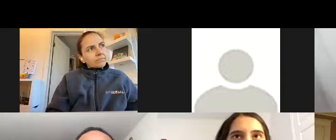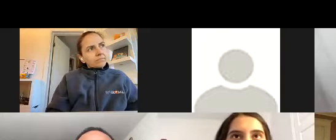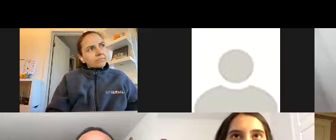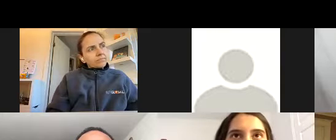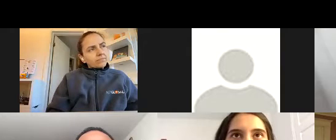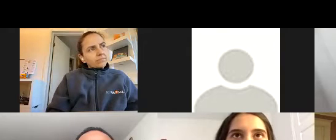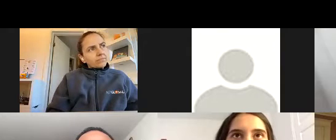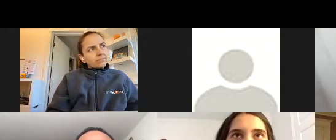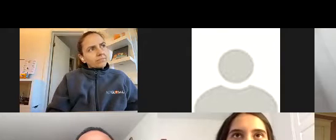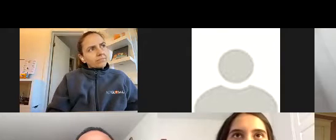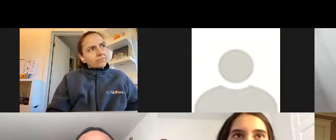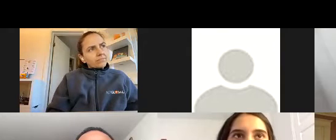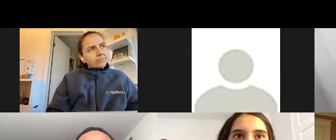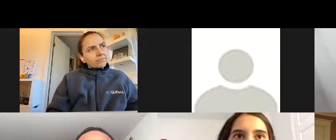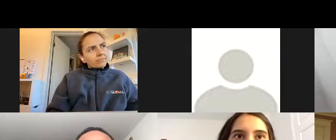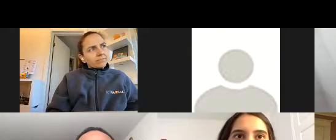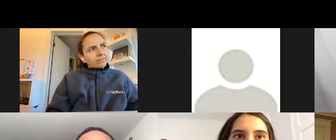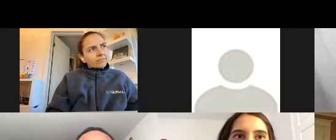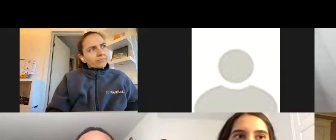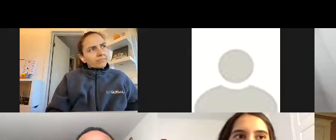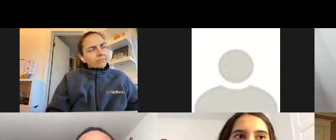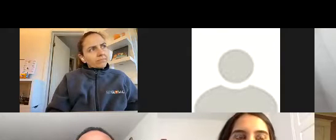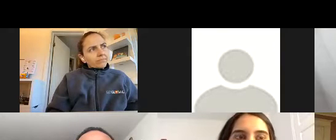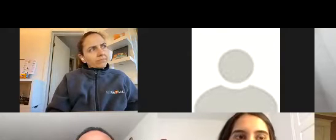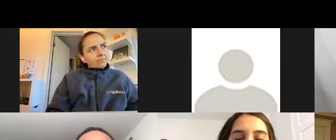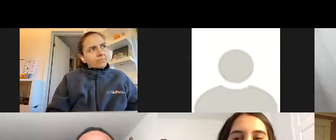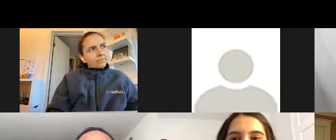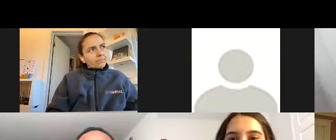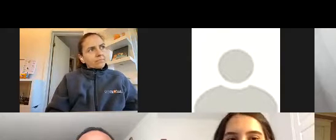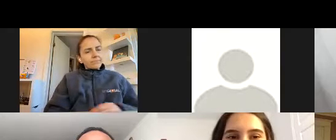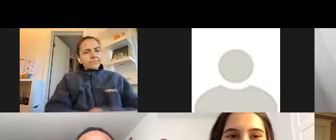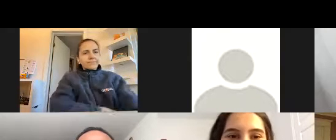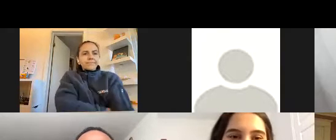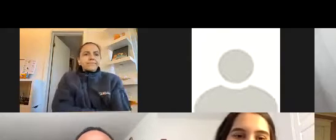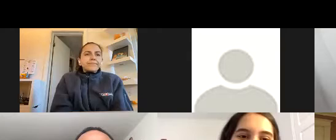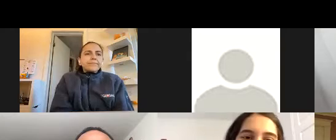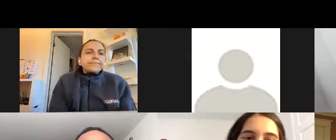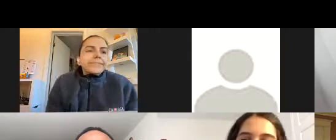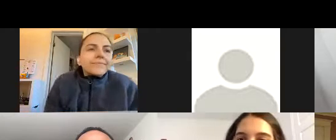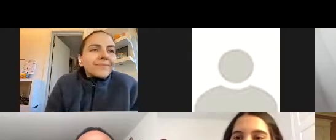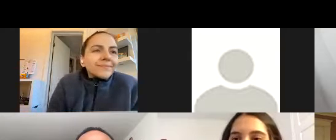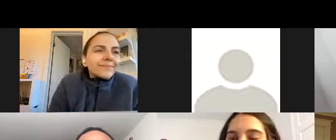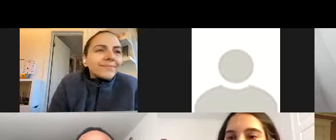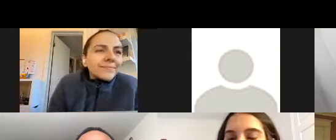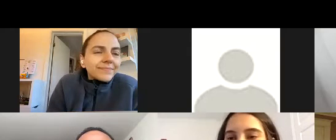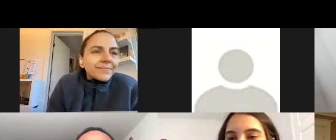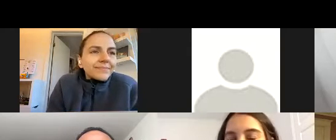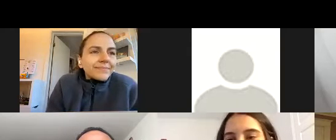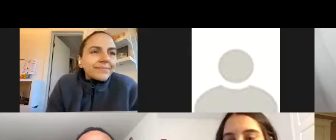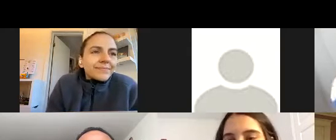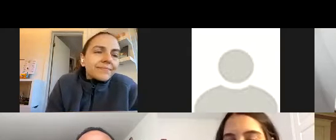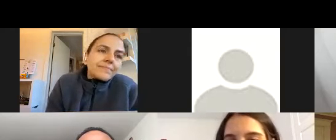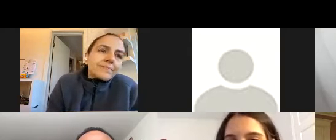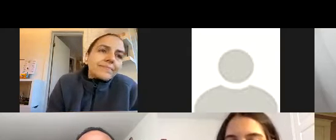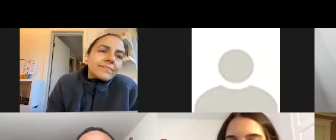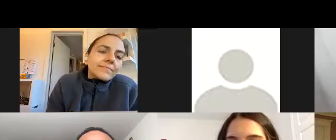Chicago's nice. Um, uh, and cold as well. And then it was still